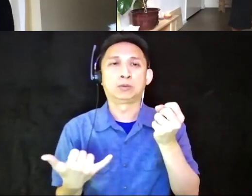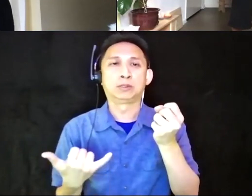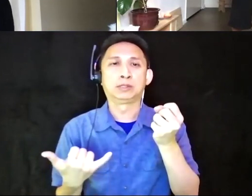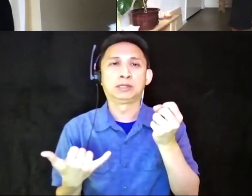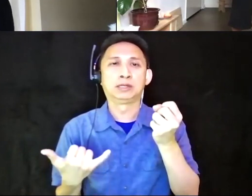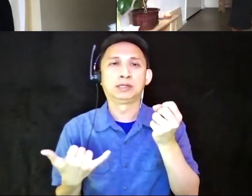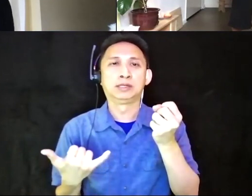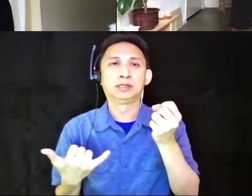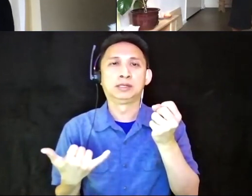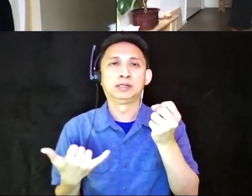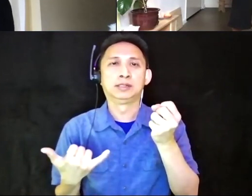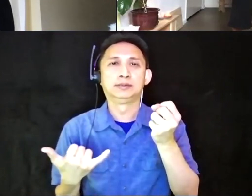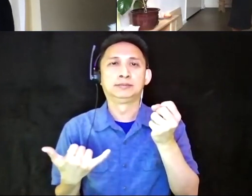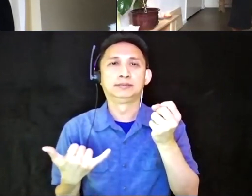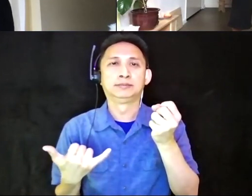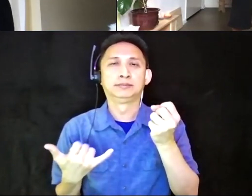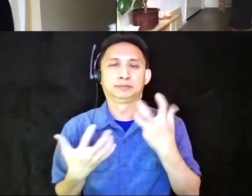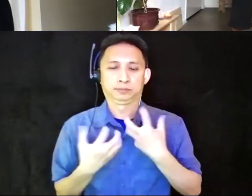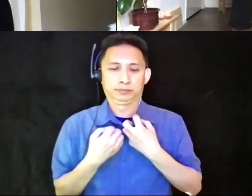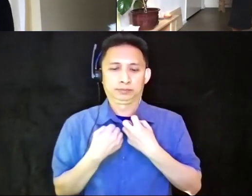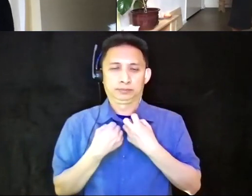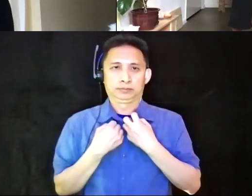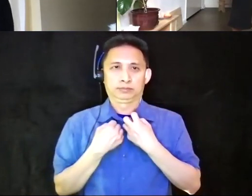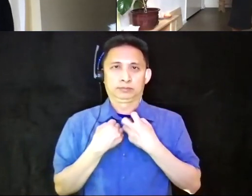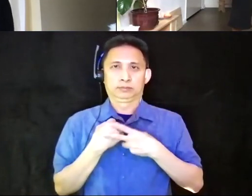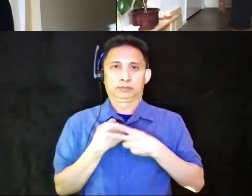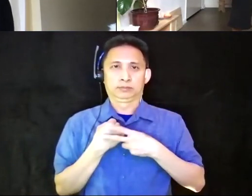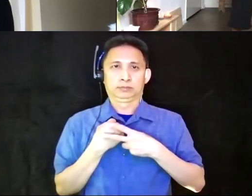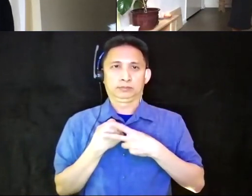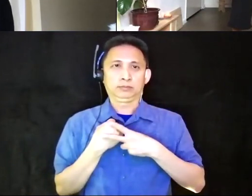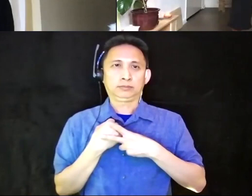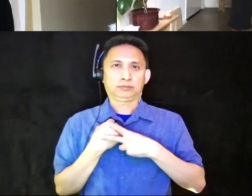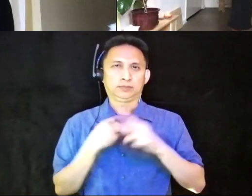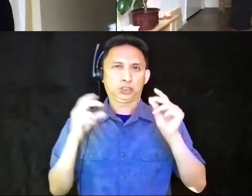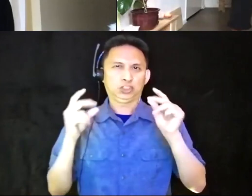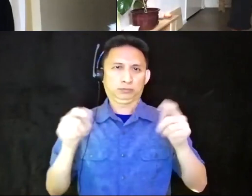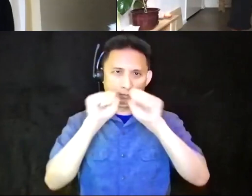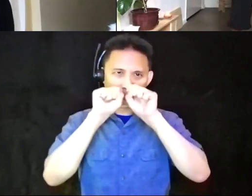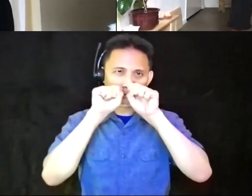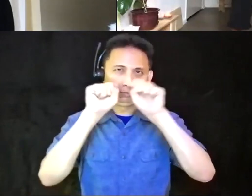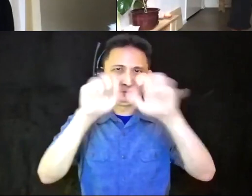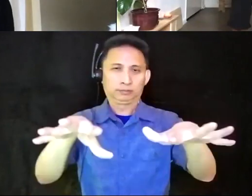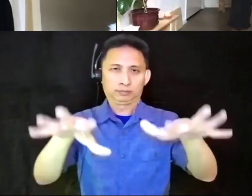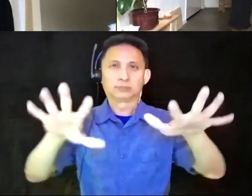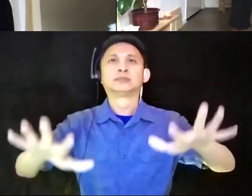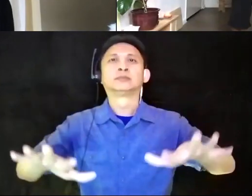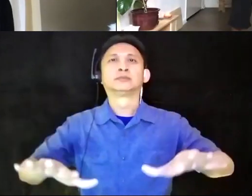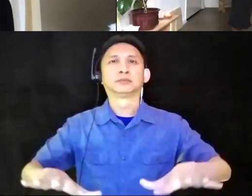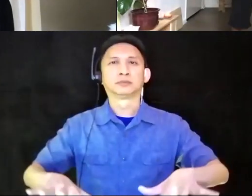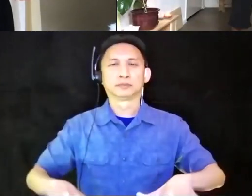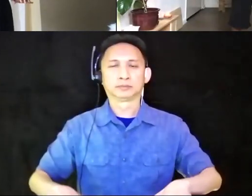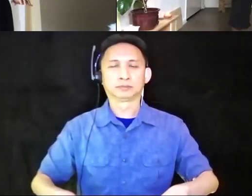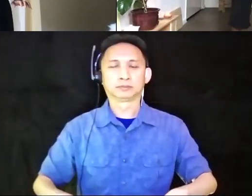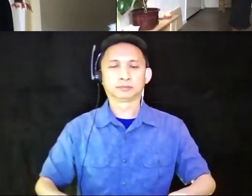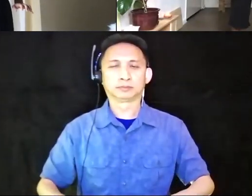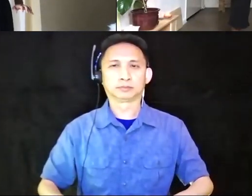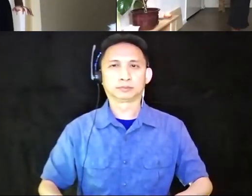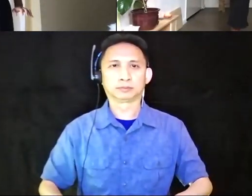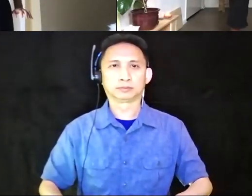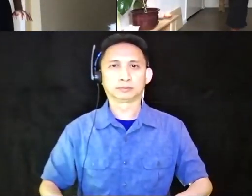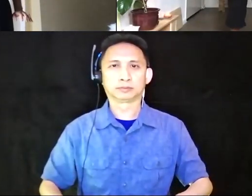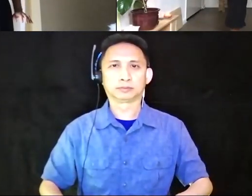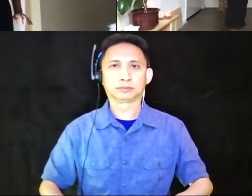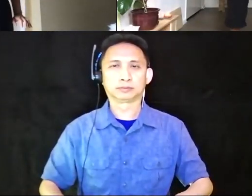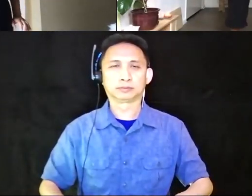we scare the chi, and then sharp exhalation through the nose, sending it out through the fingertips. So this is something